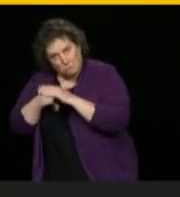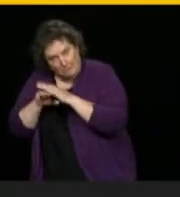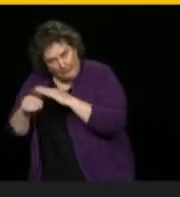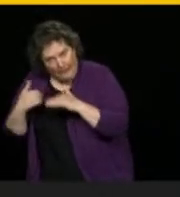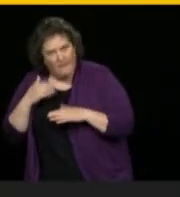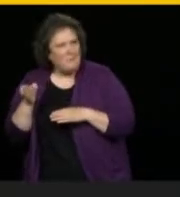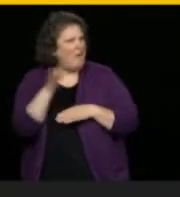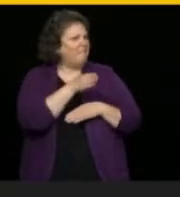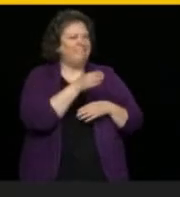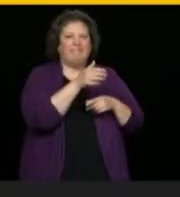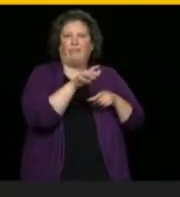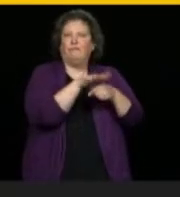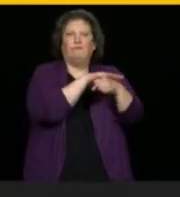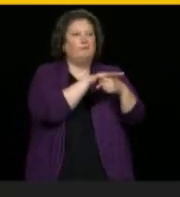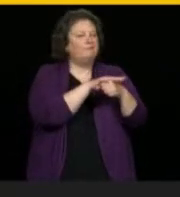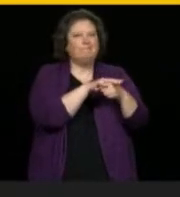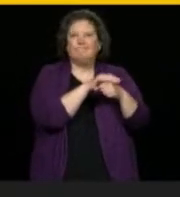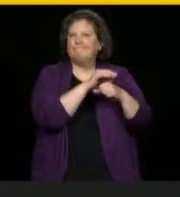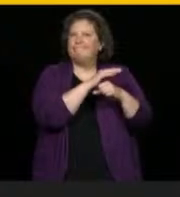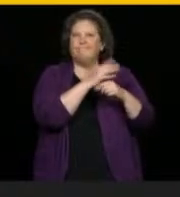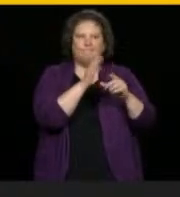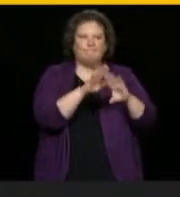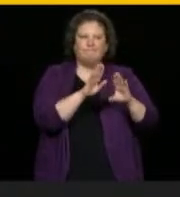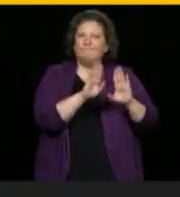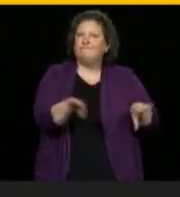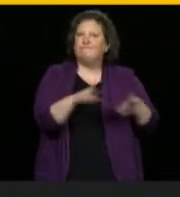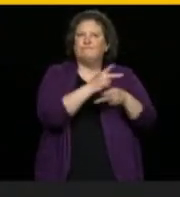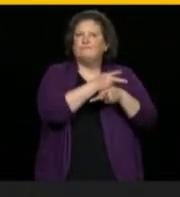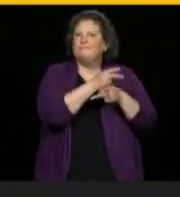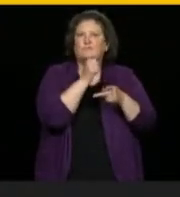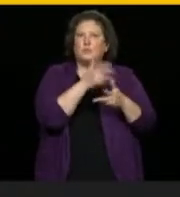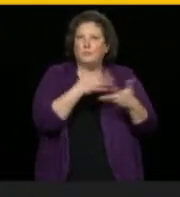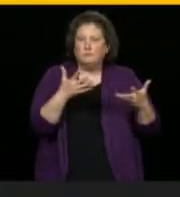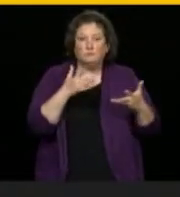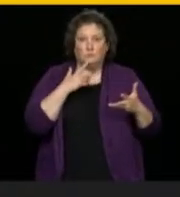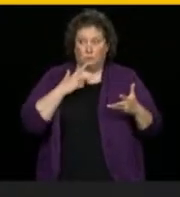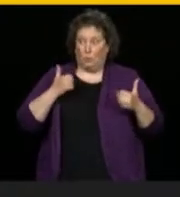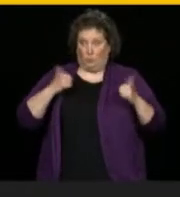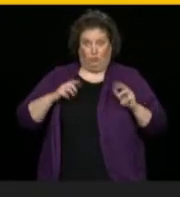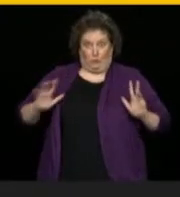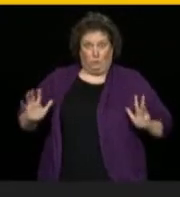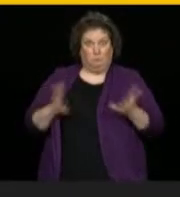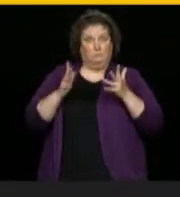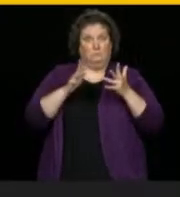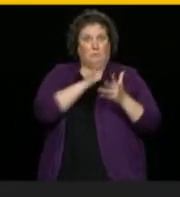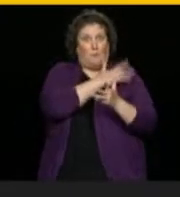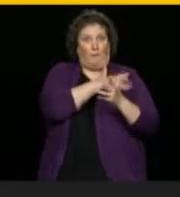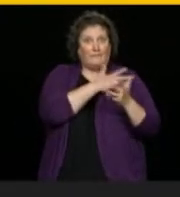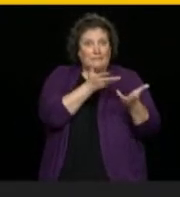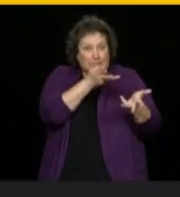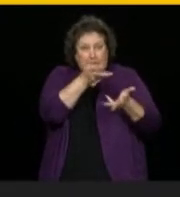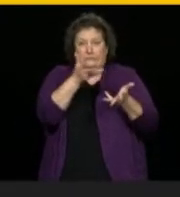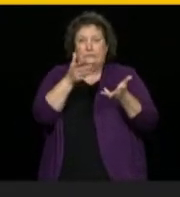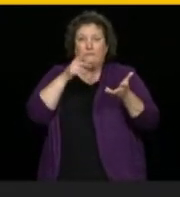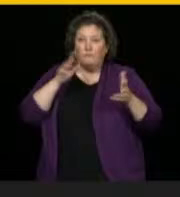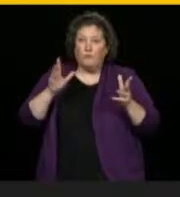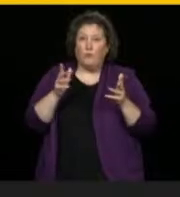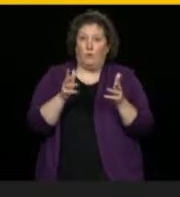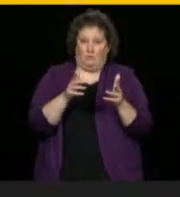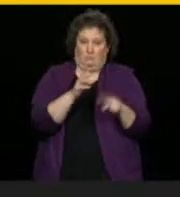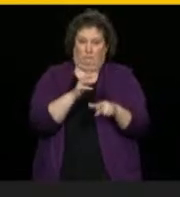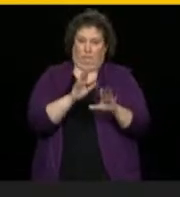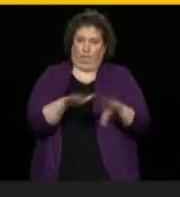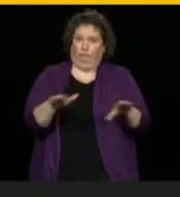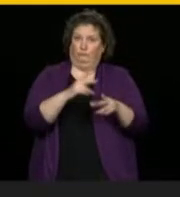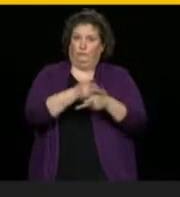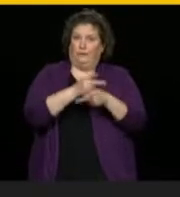our encouraging of provinces to improve access to safer childcare spaces right across the country is part